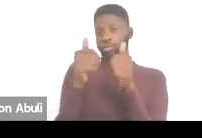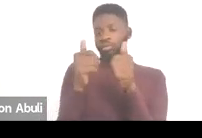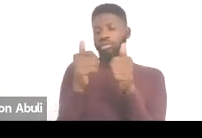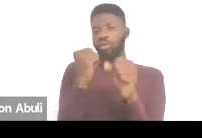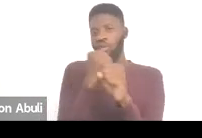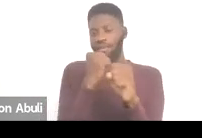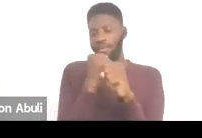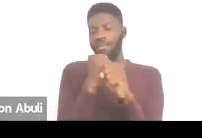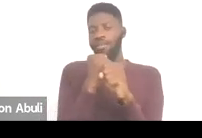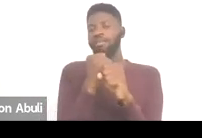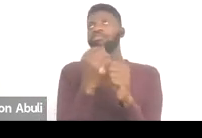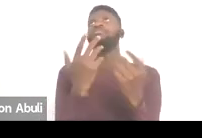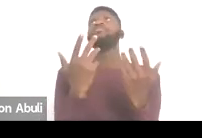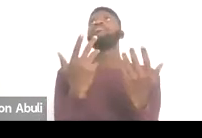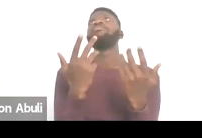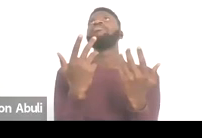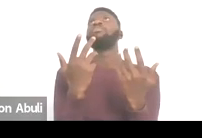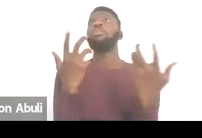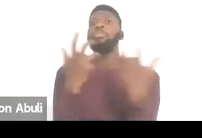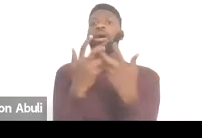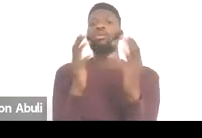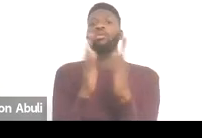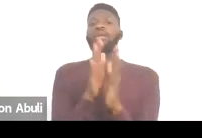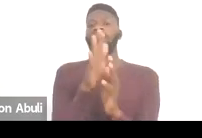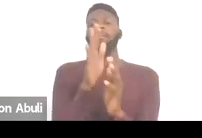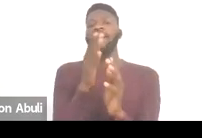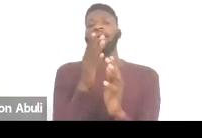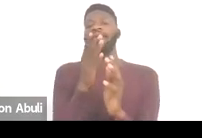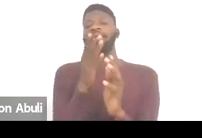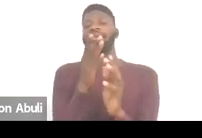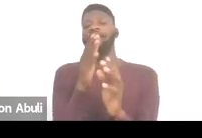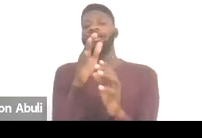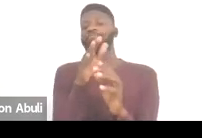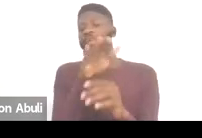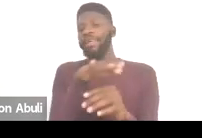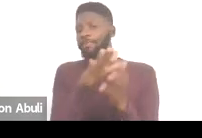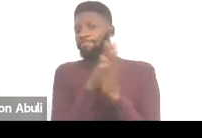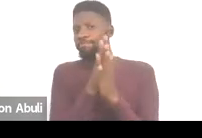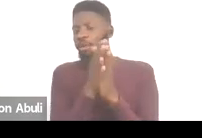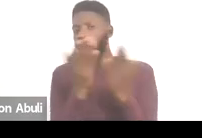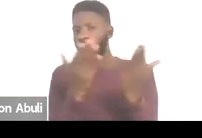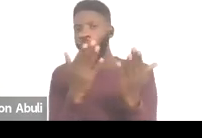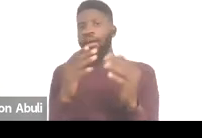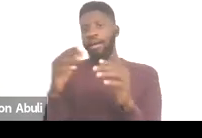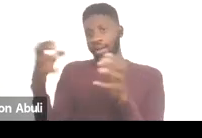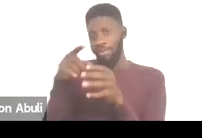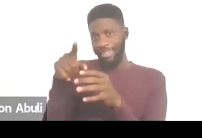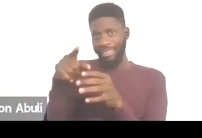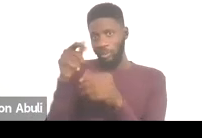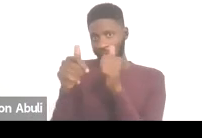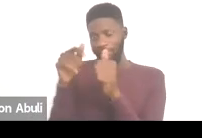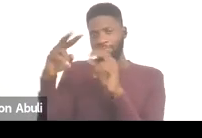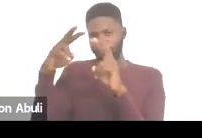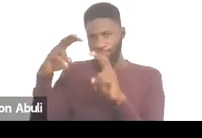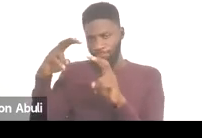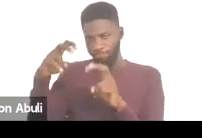in the path of your career, and you read more about the company that make you to go for that job. I think